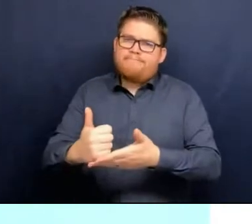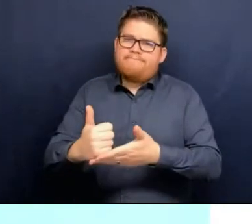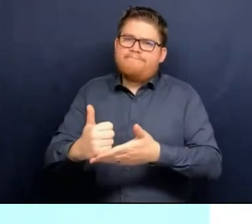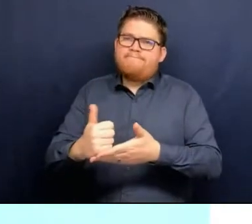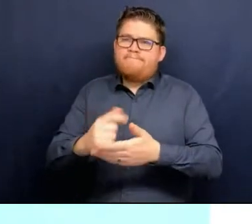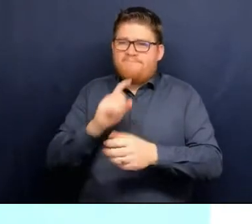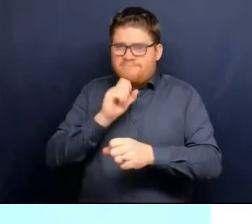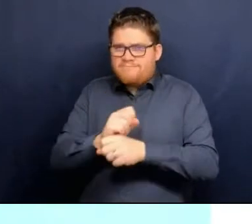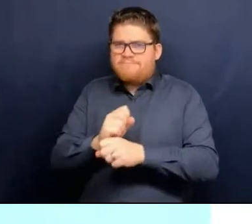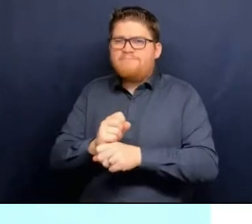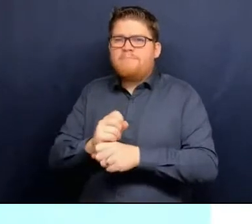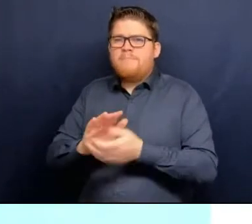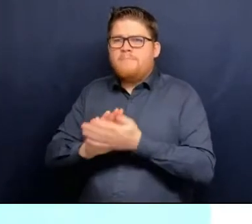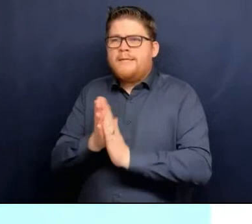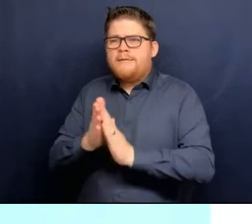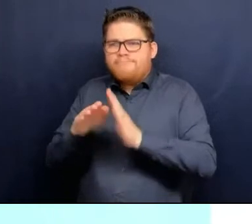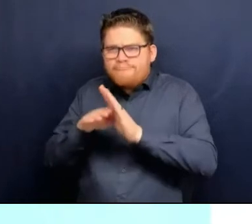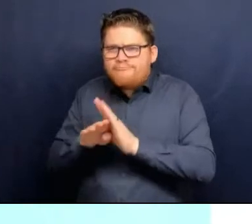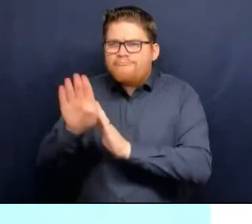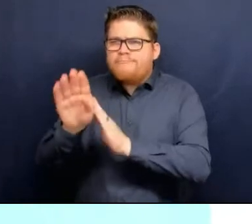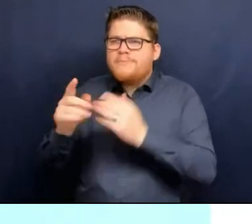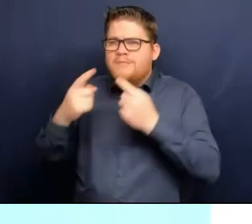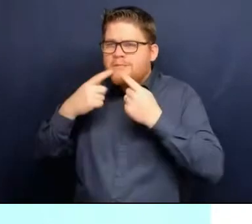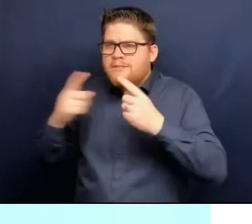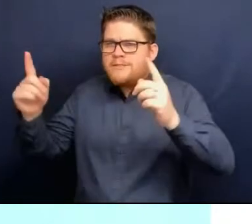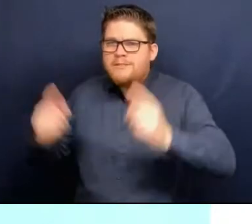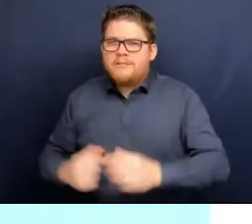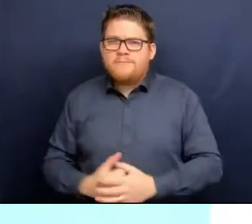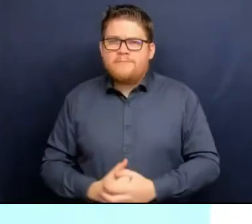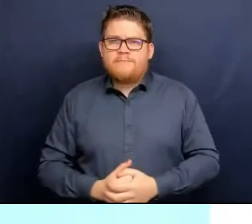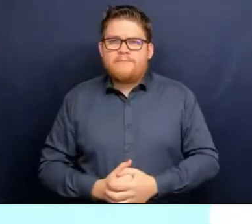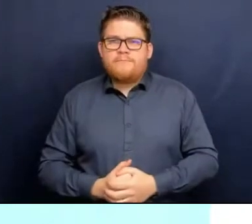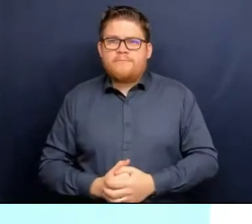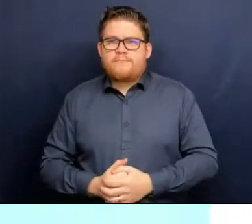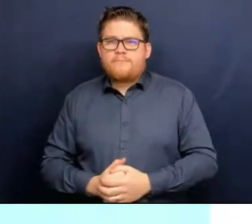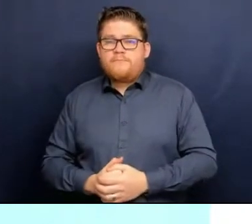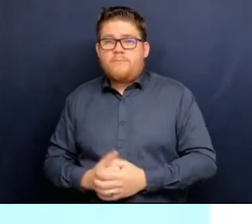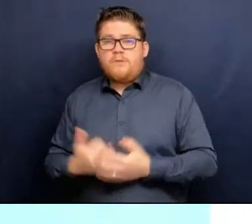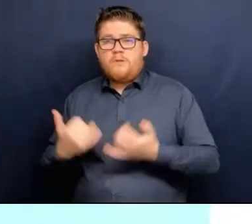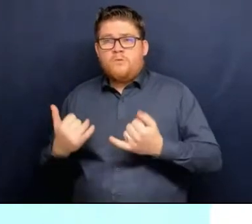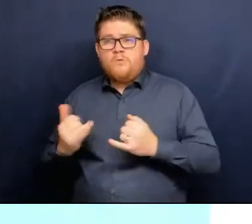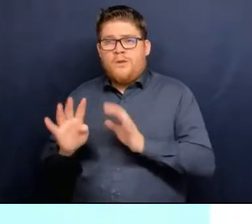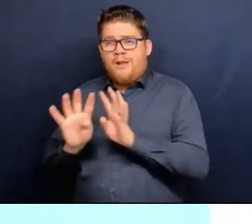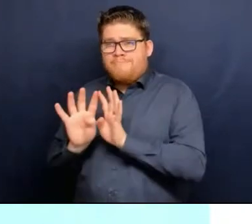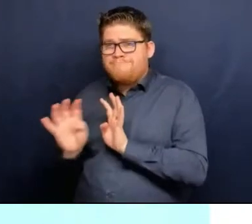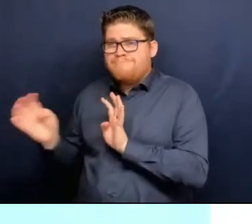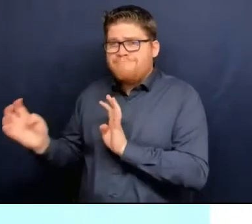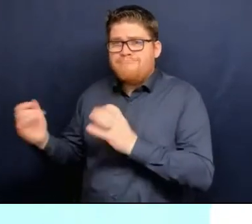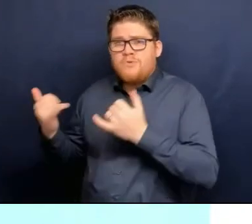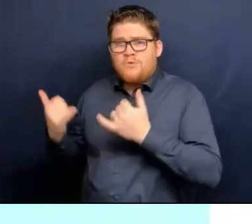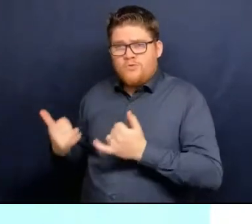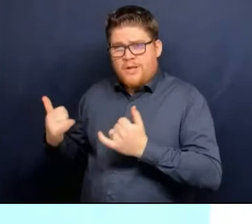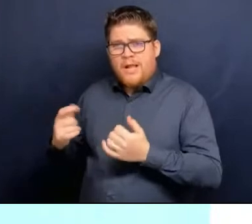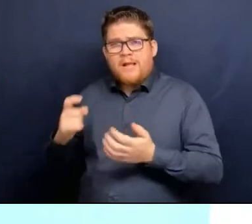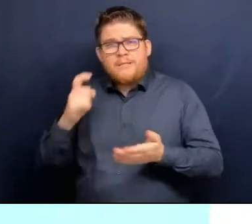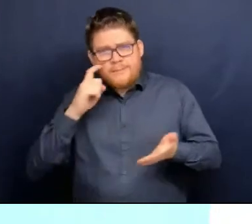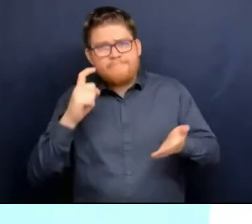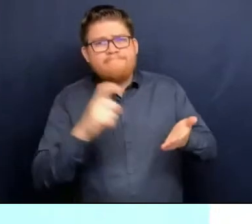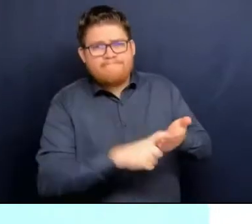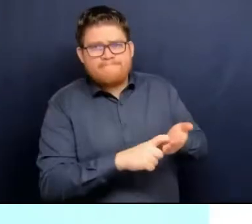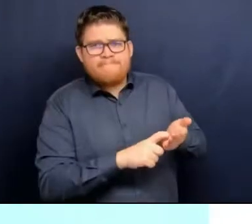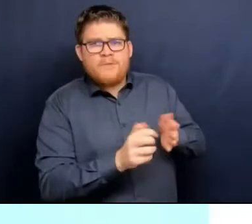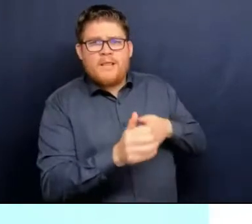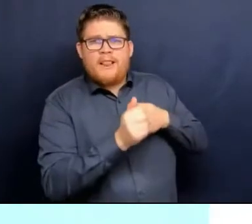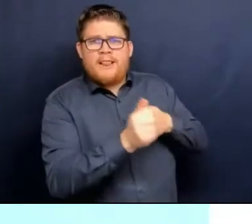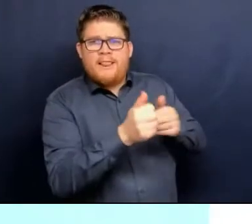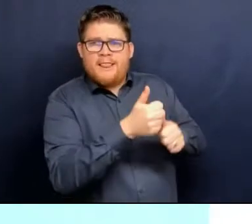you, acknowledging the leadership that you have shown with that hope and asking that collectively we advance this work in the way